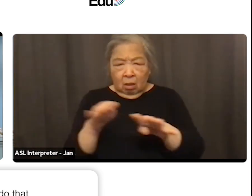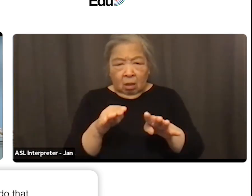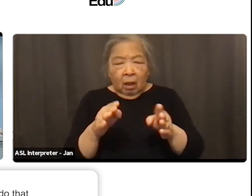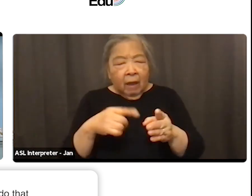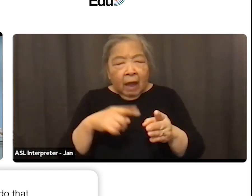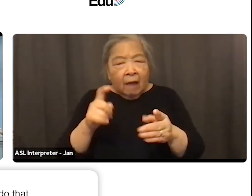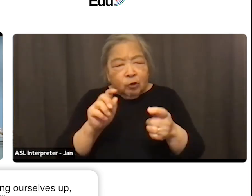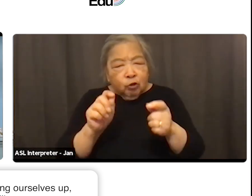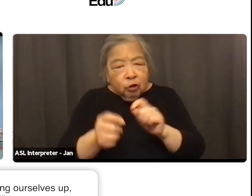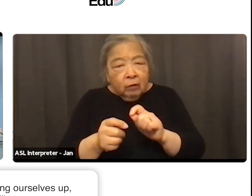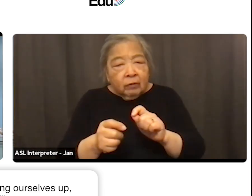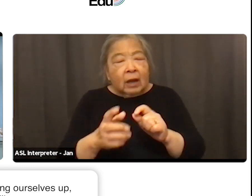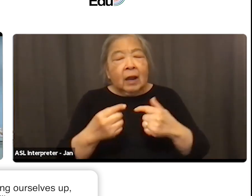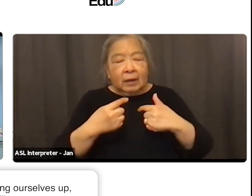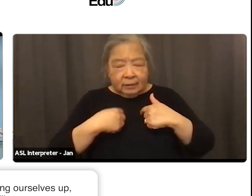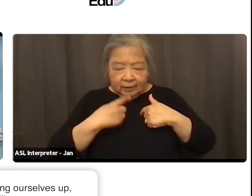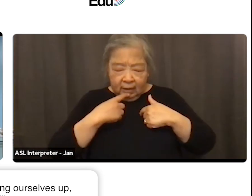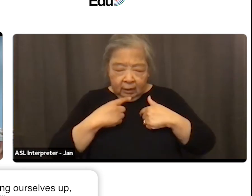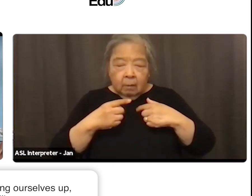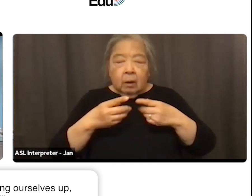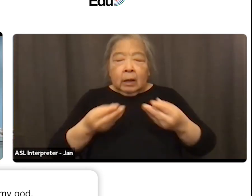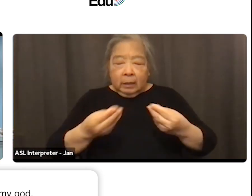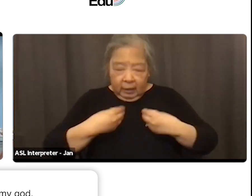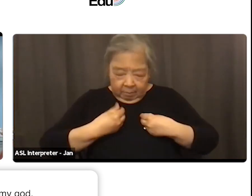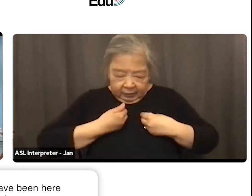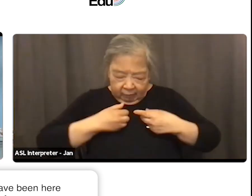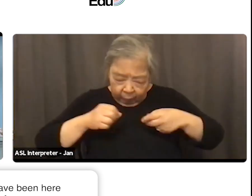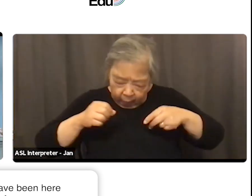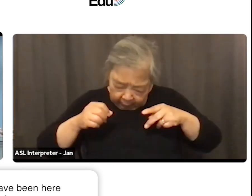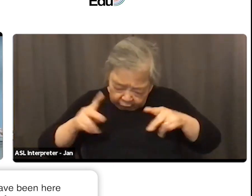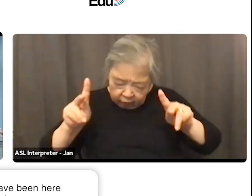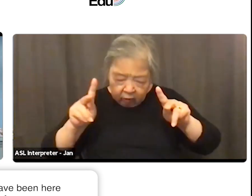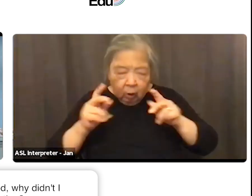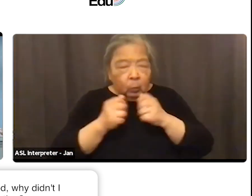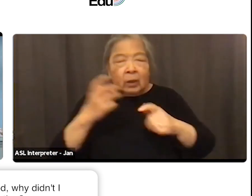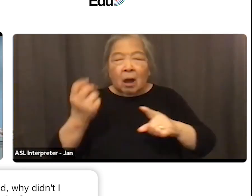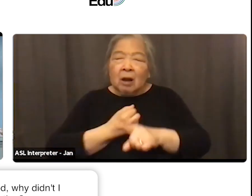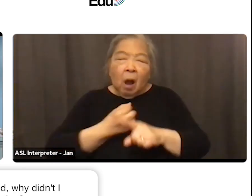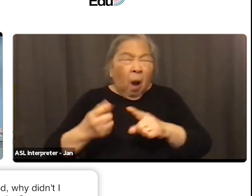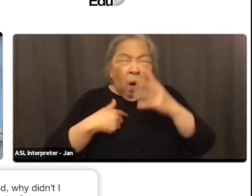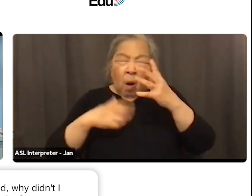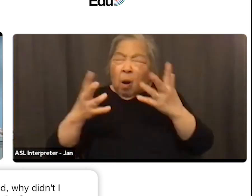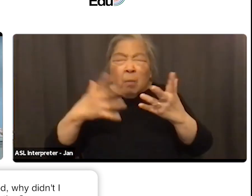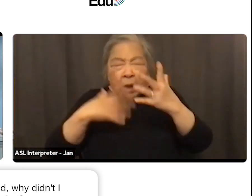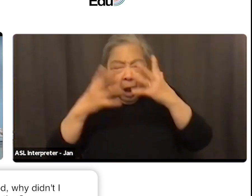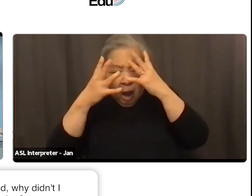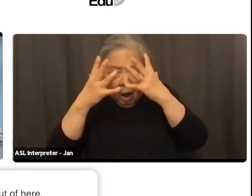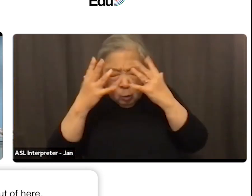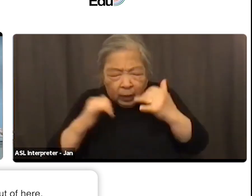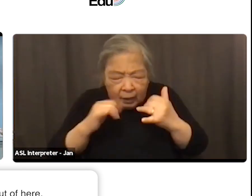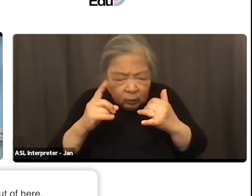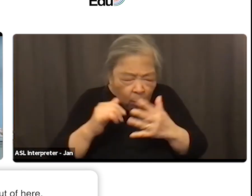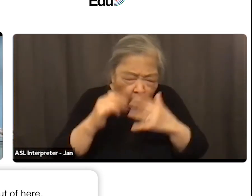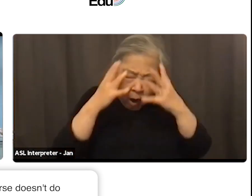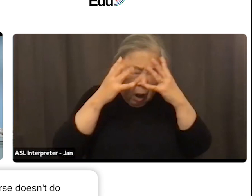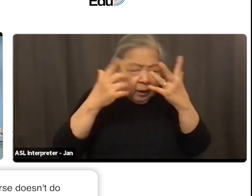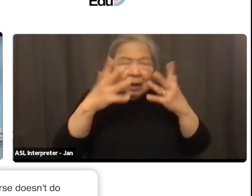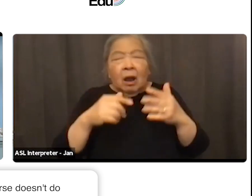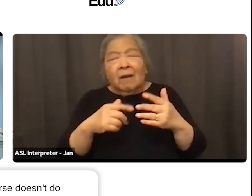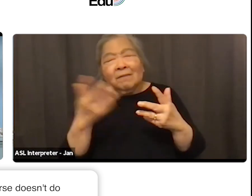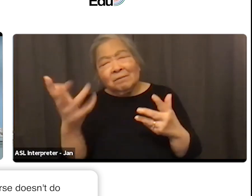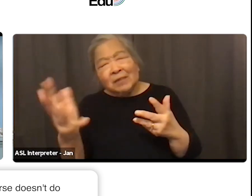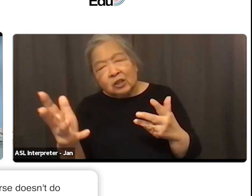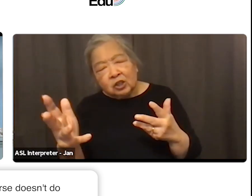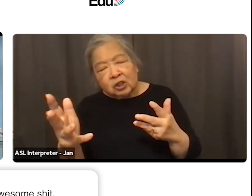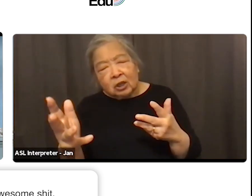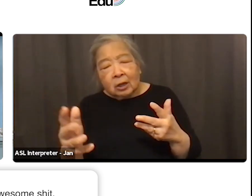to do that without beating ourselves up like, oh my God, I should have been here before. Oh my God, why didn't I notice? Fuck out of here. The universe doesn't